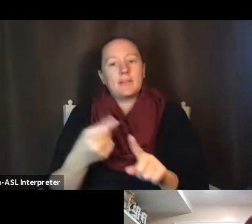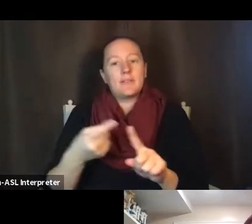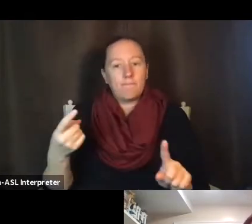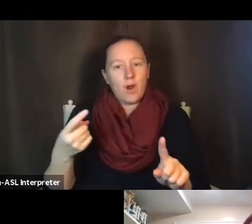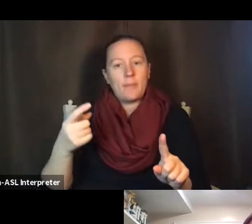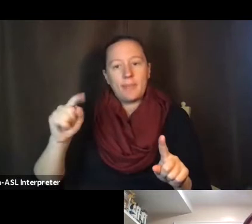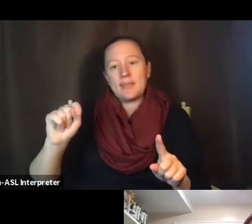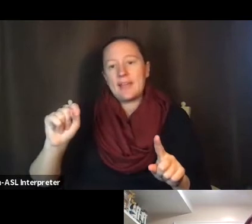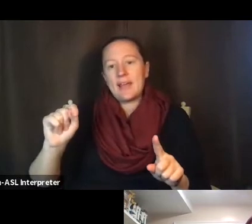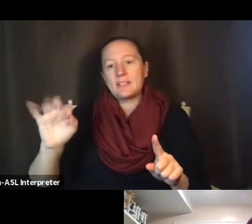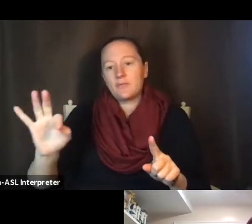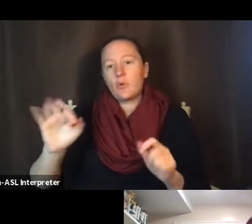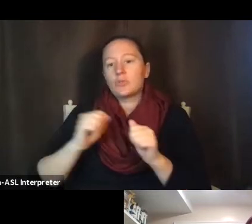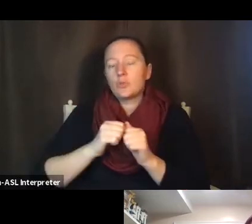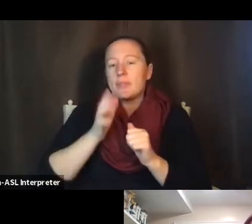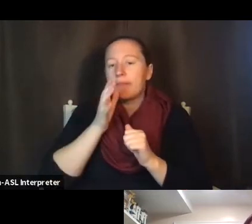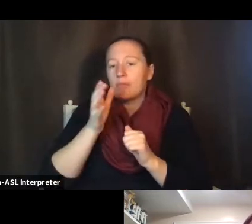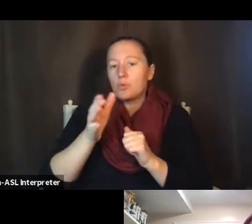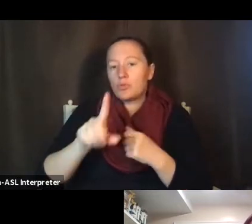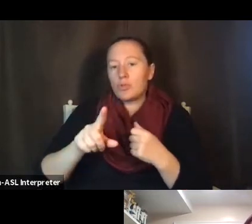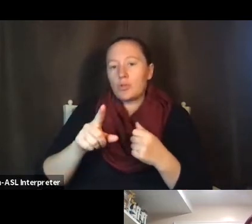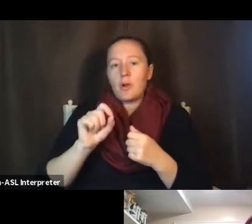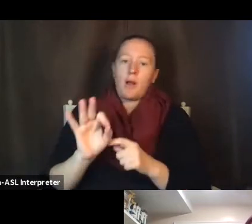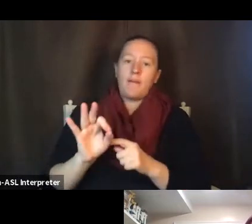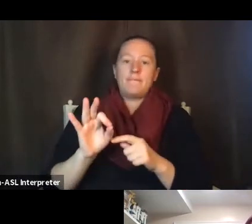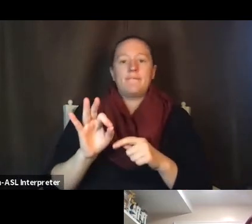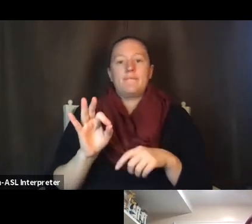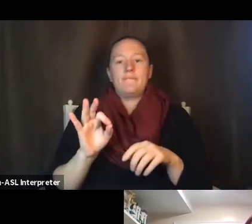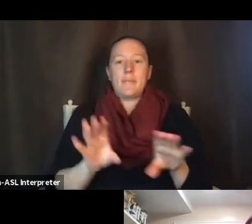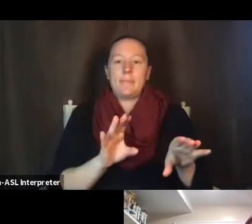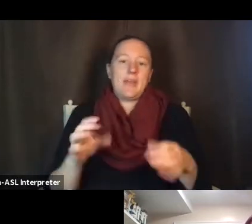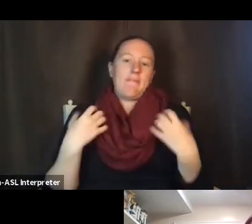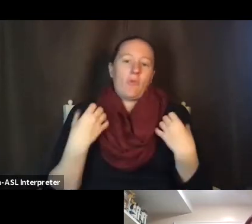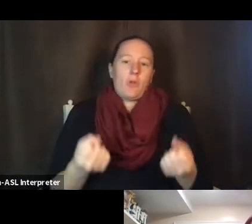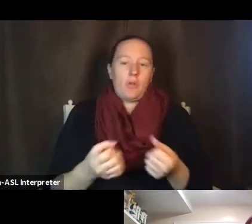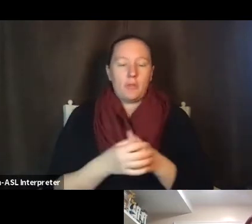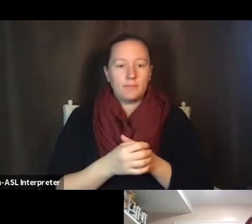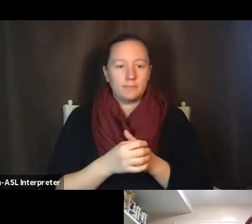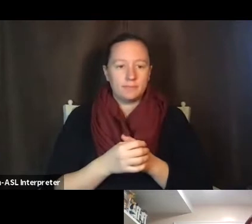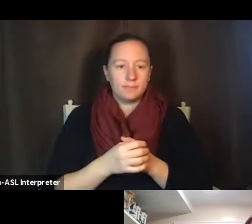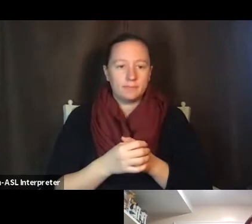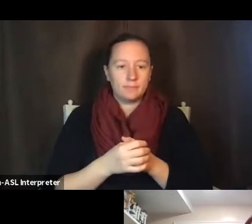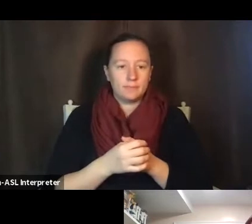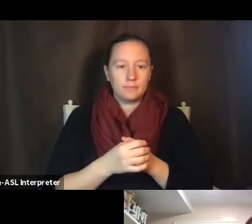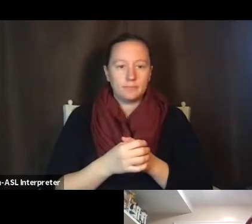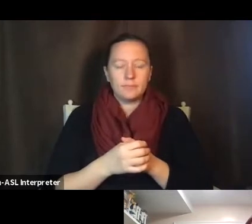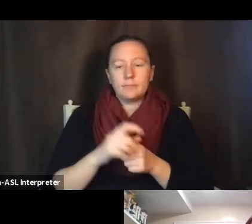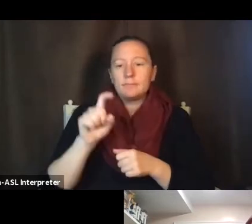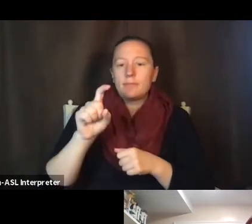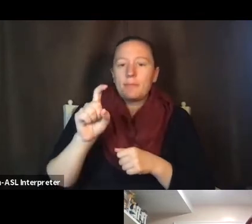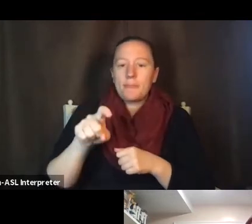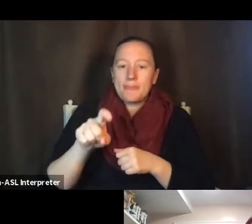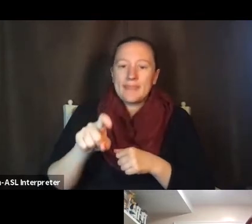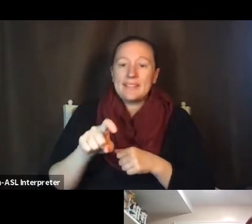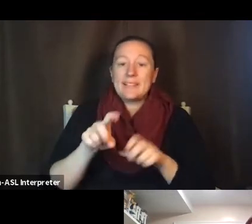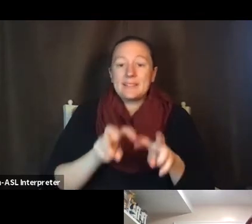to the future of behavioral health. And then, of course, the needs assessment took place